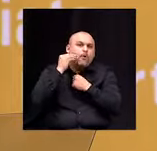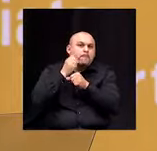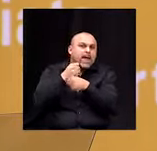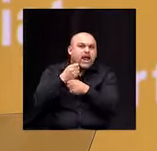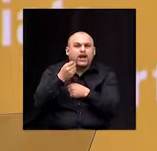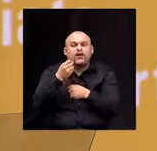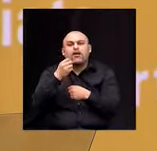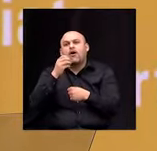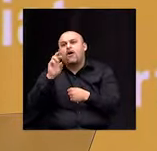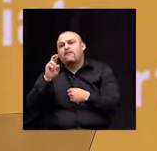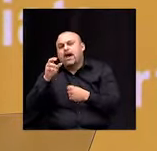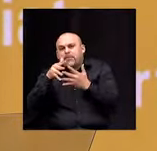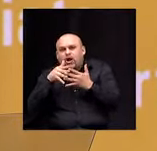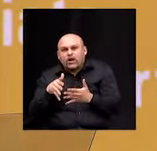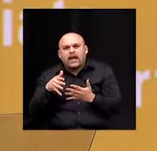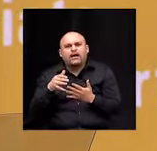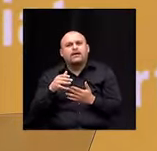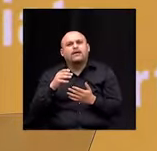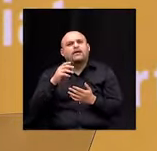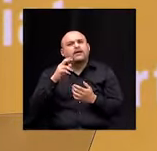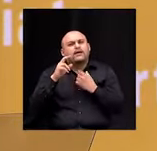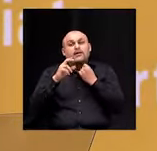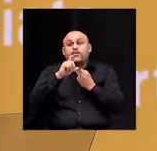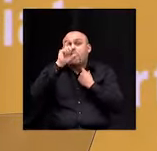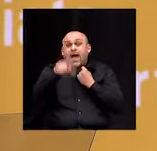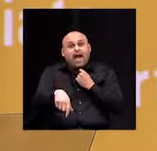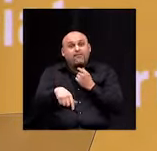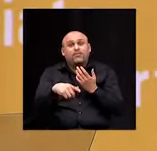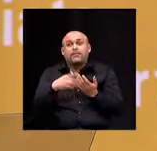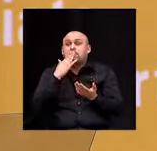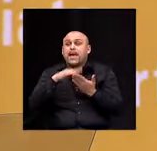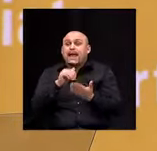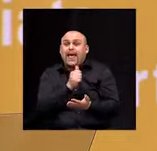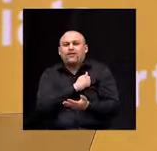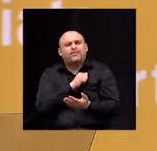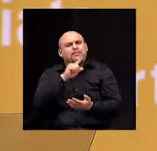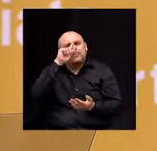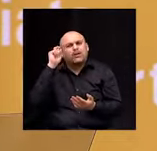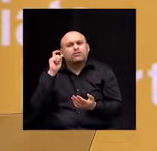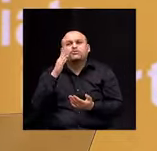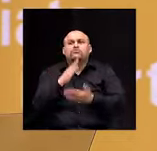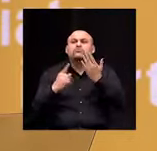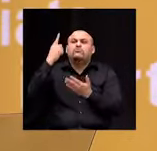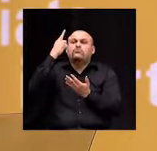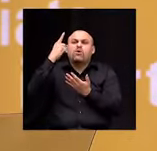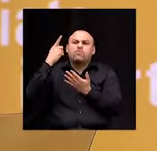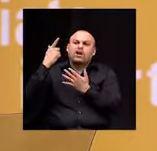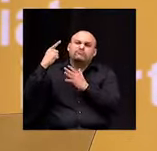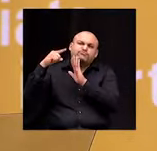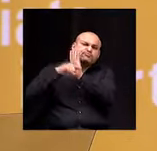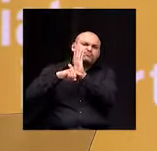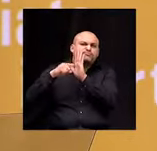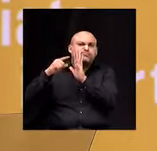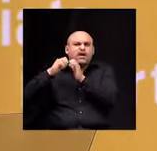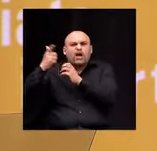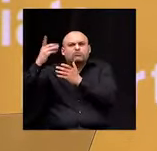America. So you don't have to have a bad attitude because of how somebody else treated you,